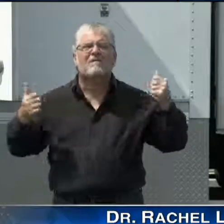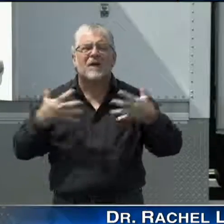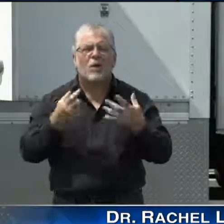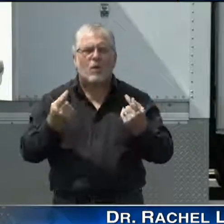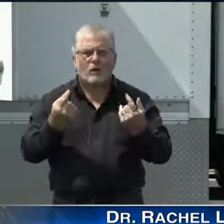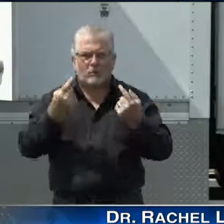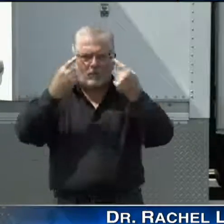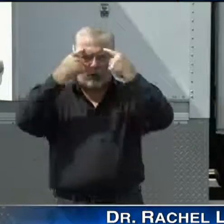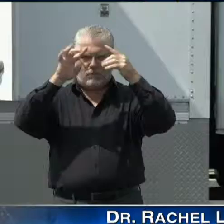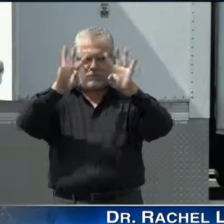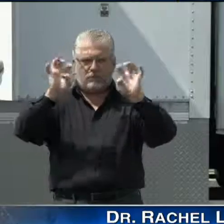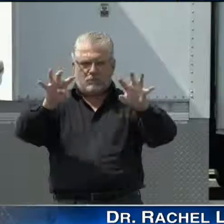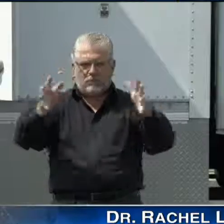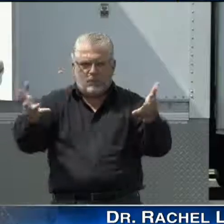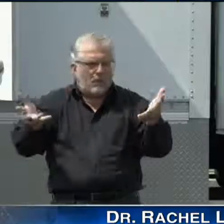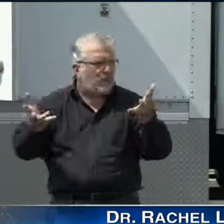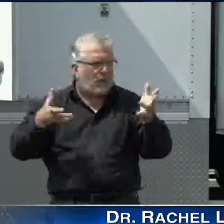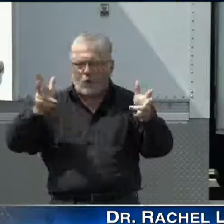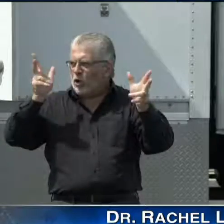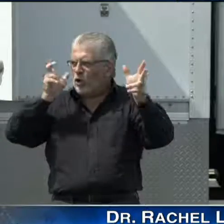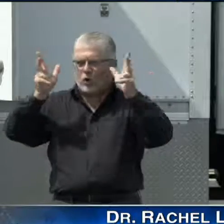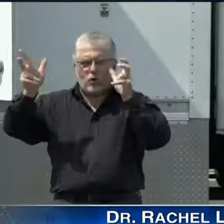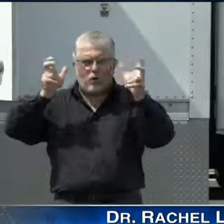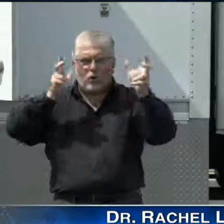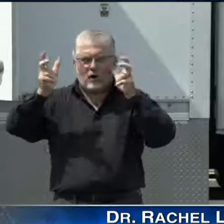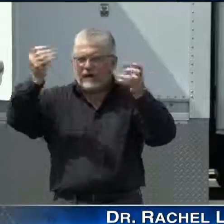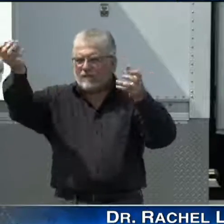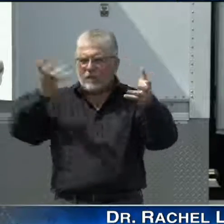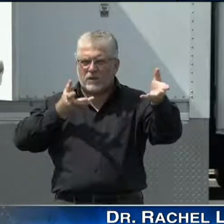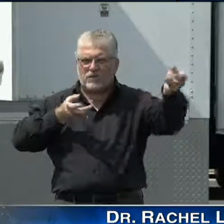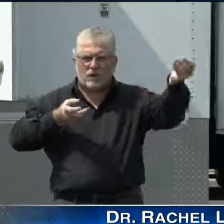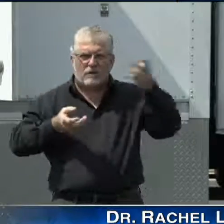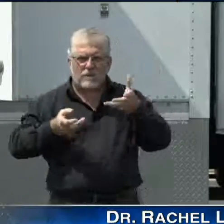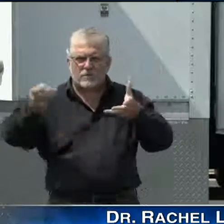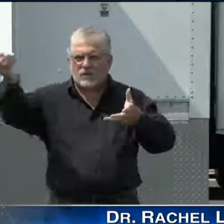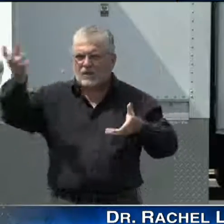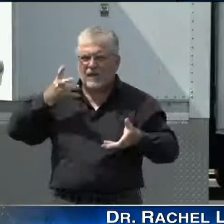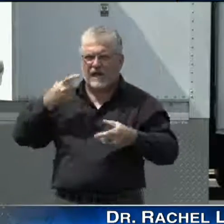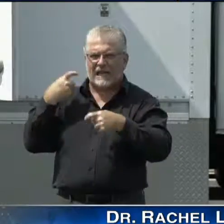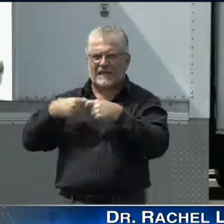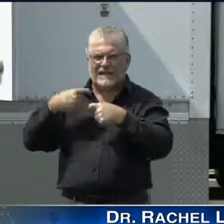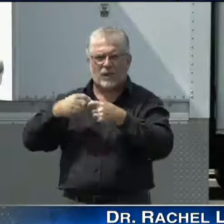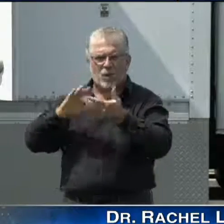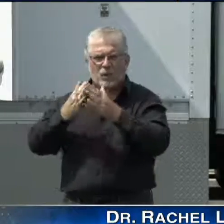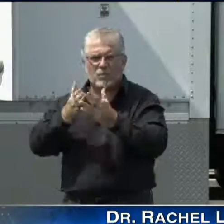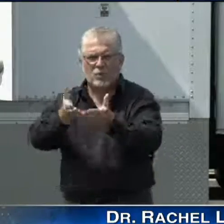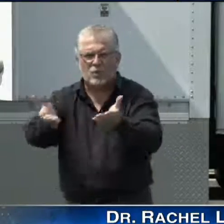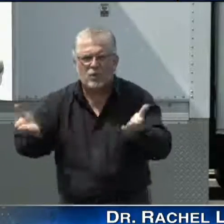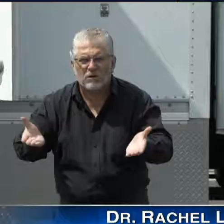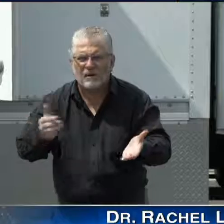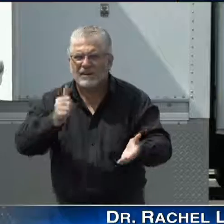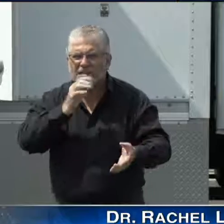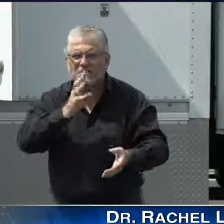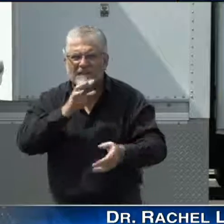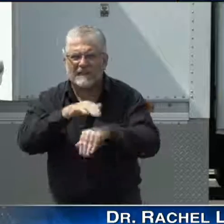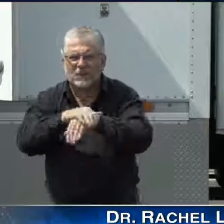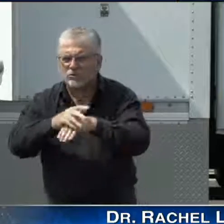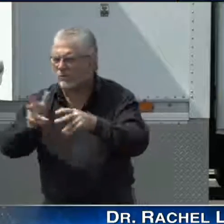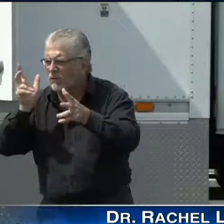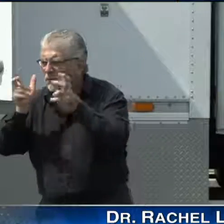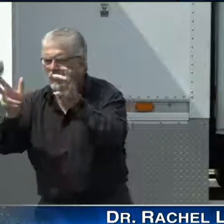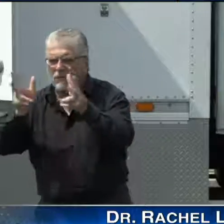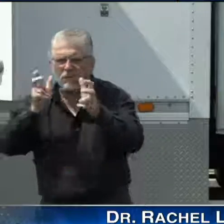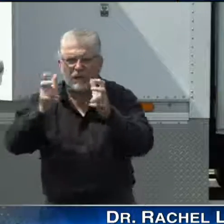They hear about COVID-19 in the Latino community, the Hispanic community. They might not be speaking the language in terms of the news